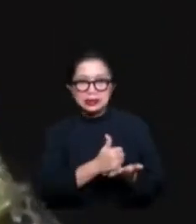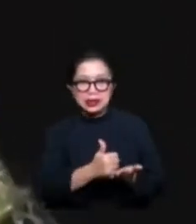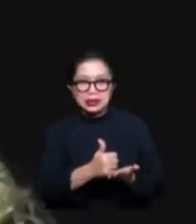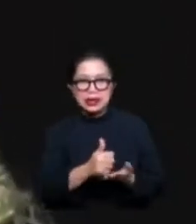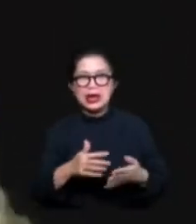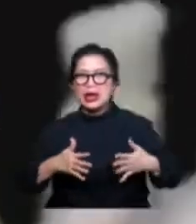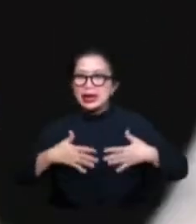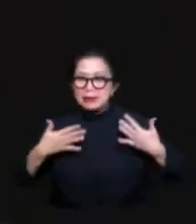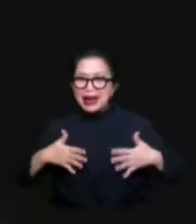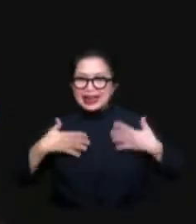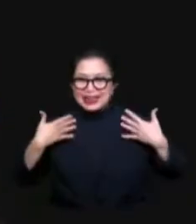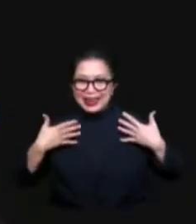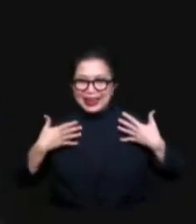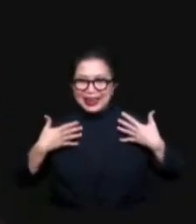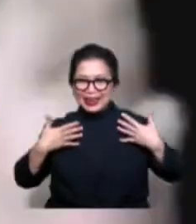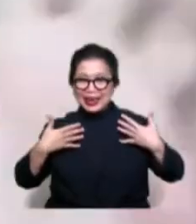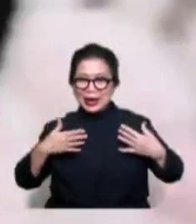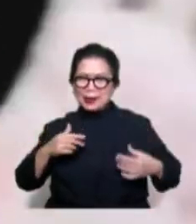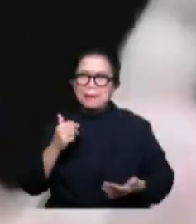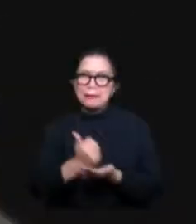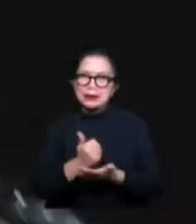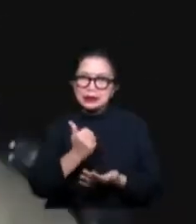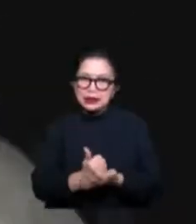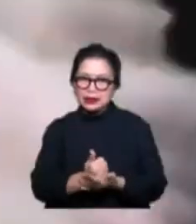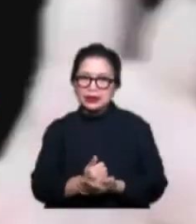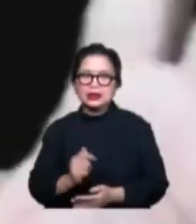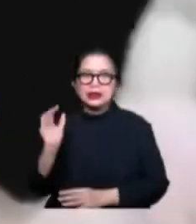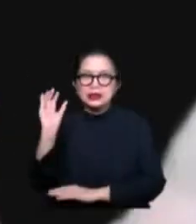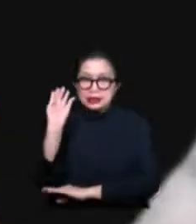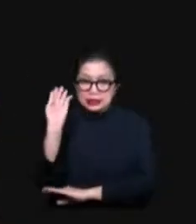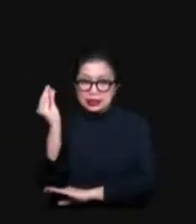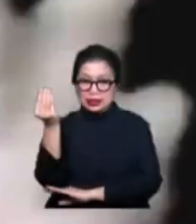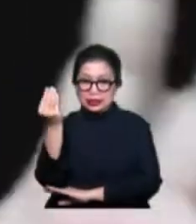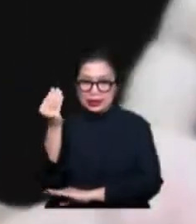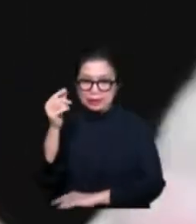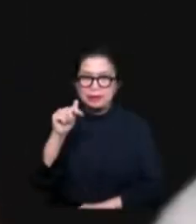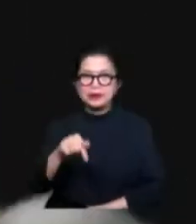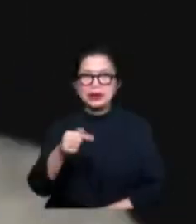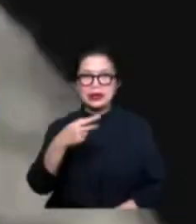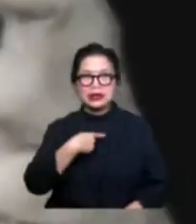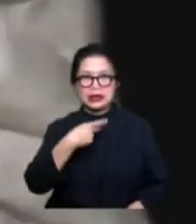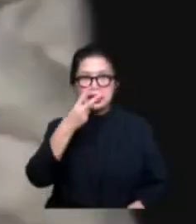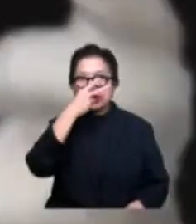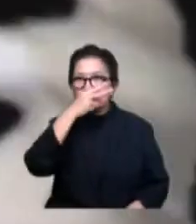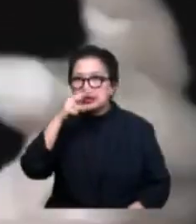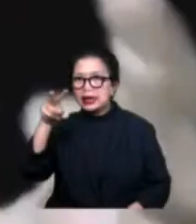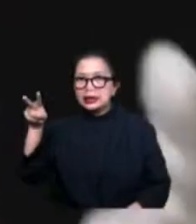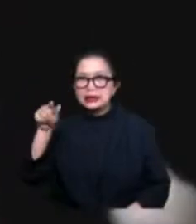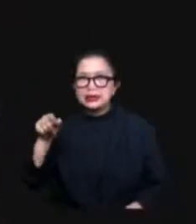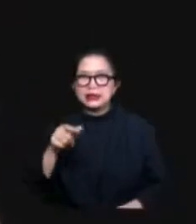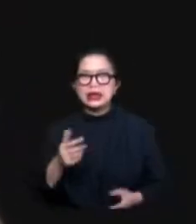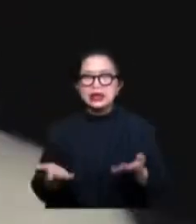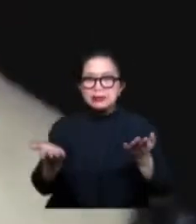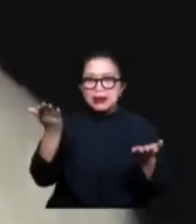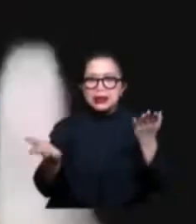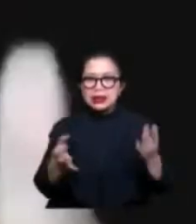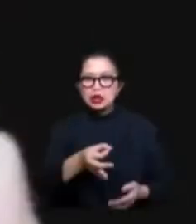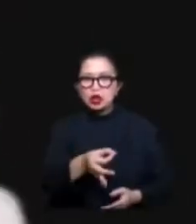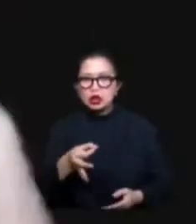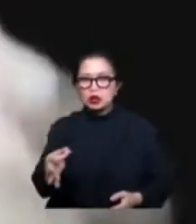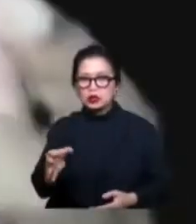And Jakarta, when you see, or any urban city in the world, is inherently, they